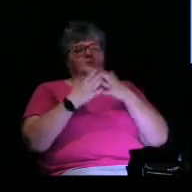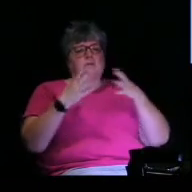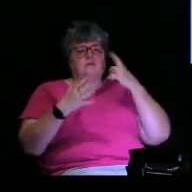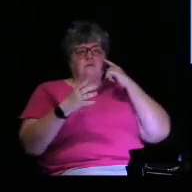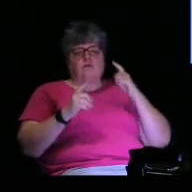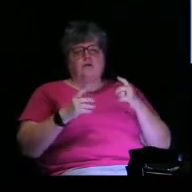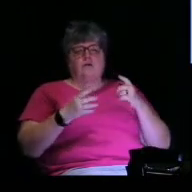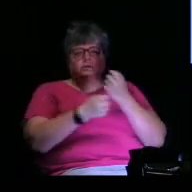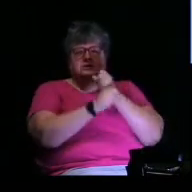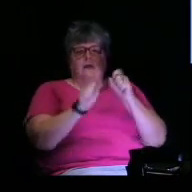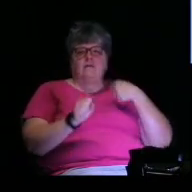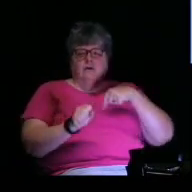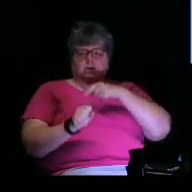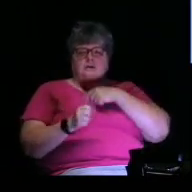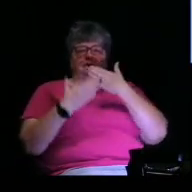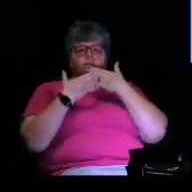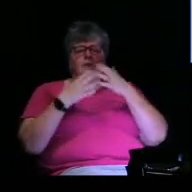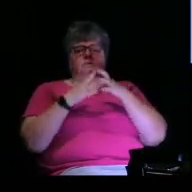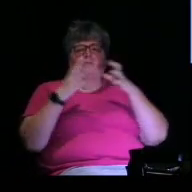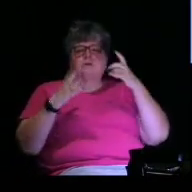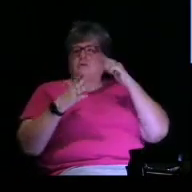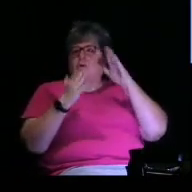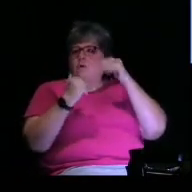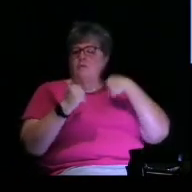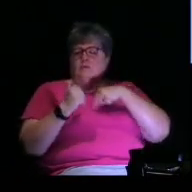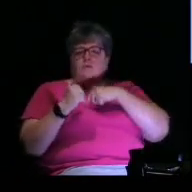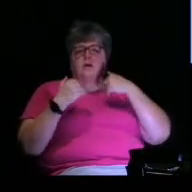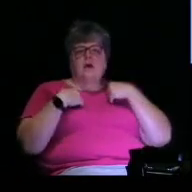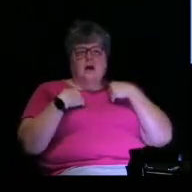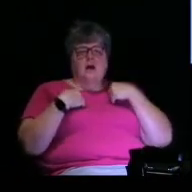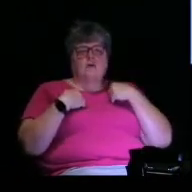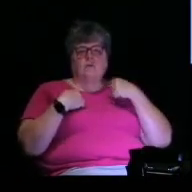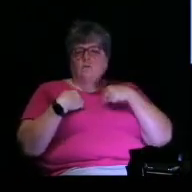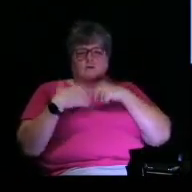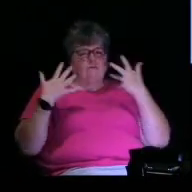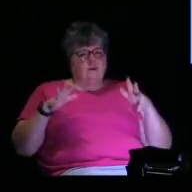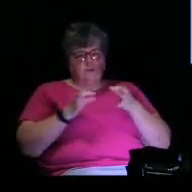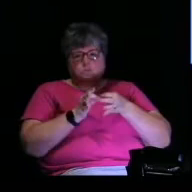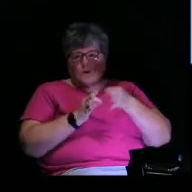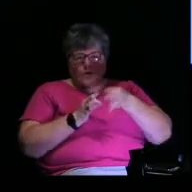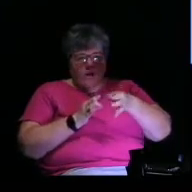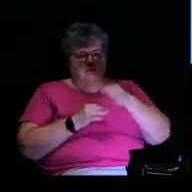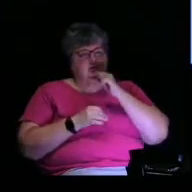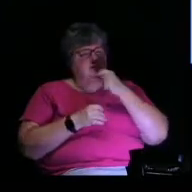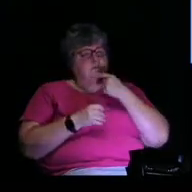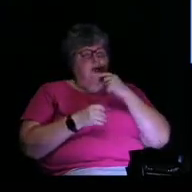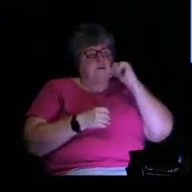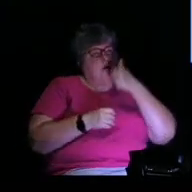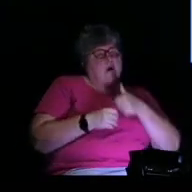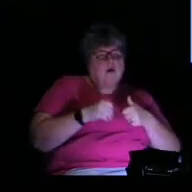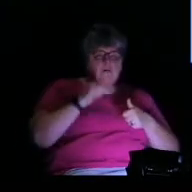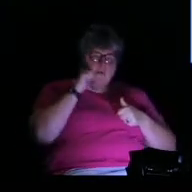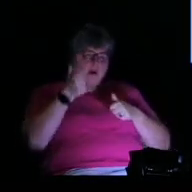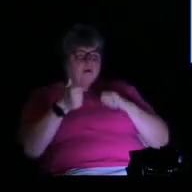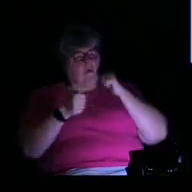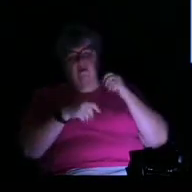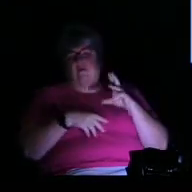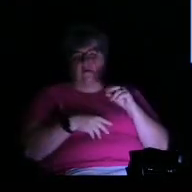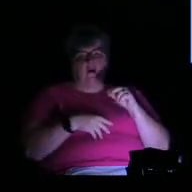you so much for saving us. Thank you so much for the hope we have. And God, we're done procrastinating, all right? We're done. We're done saying, tomorrow I'll do this and tomorrow I'll do that. Like